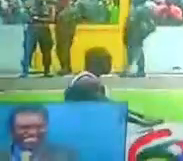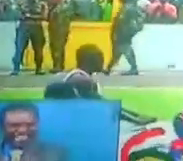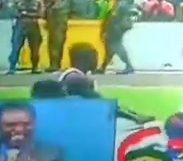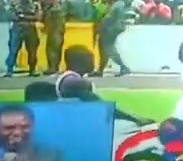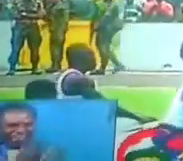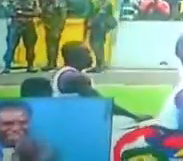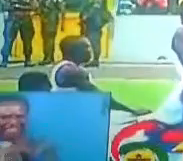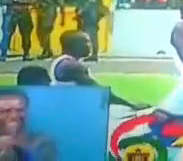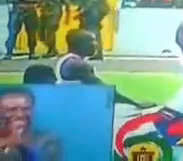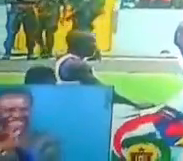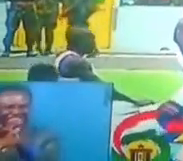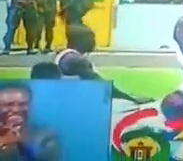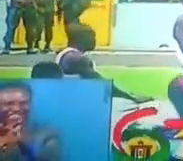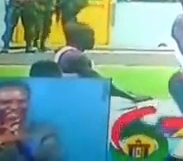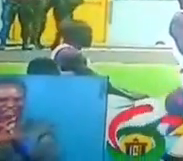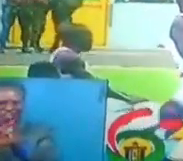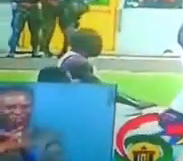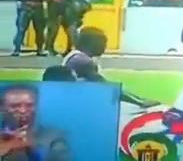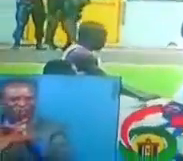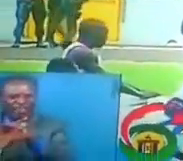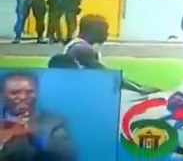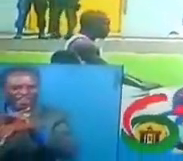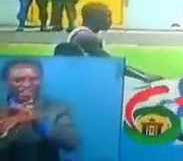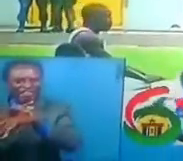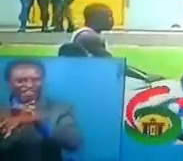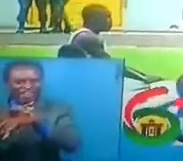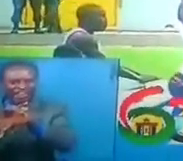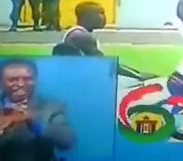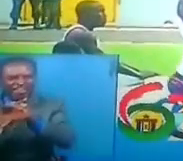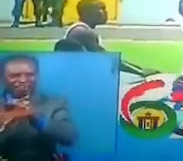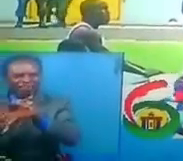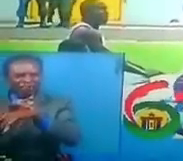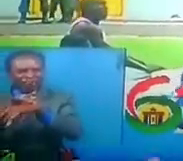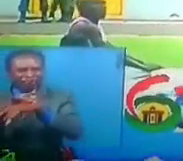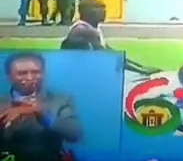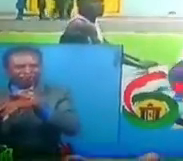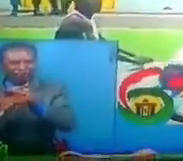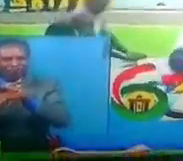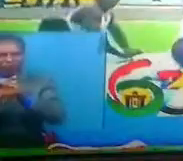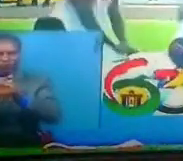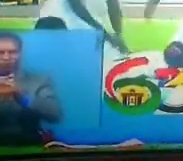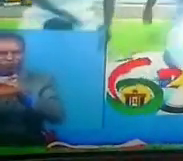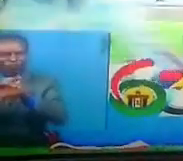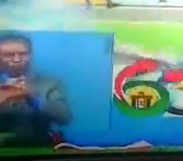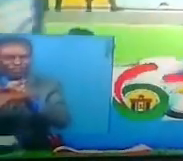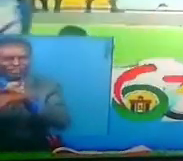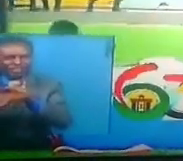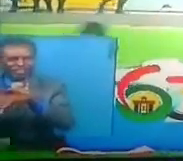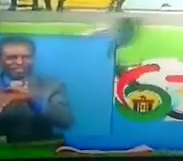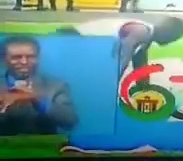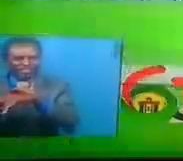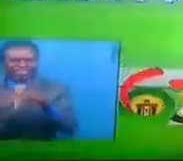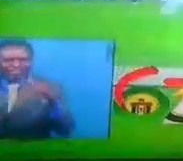Yes, the first was jumping through it. Now it's jumping over it actually. Okay, and that's. He